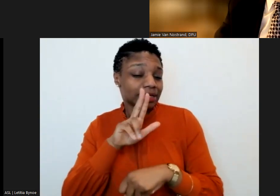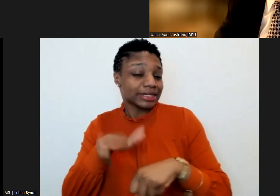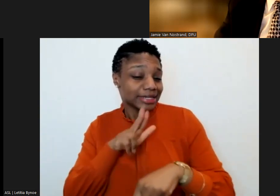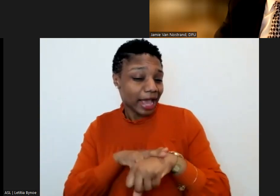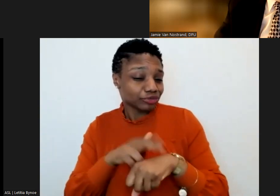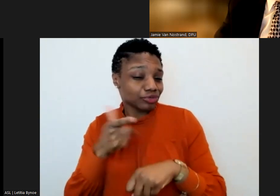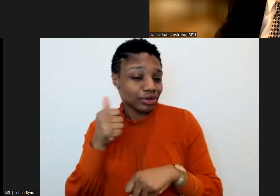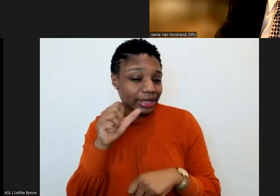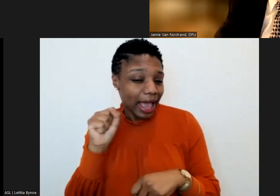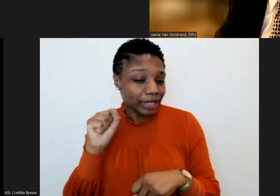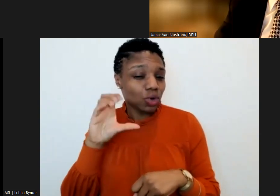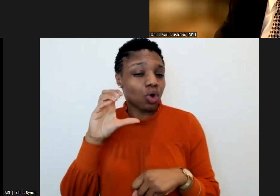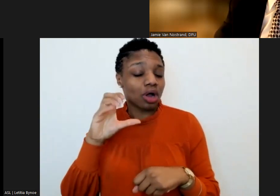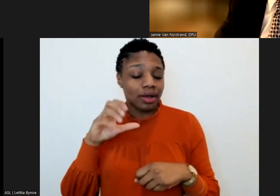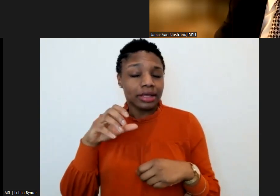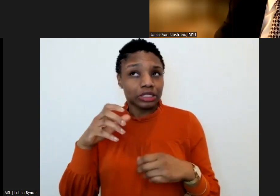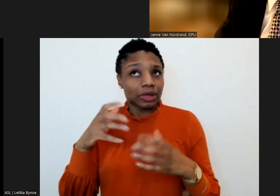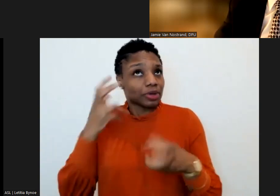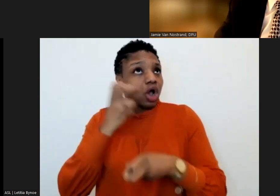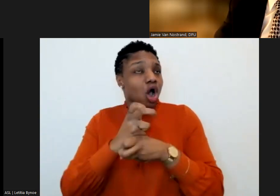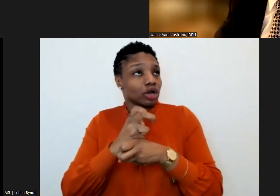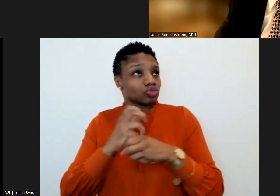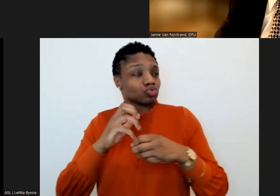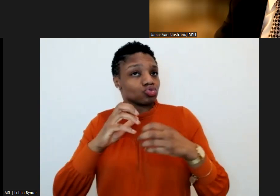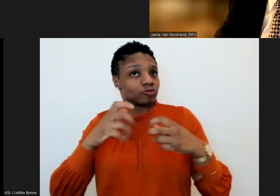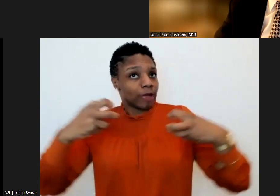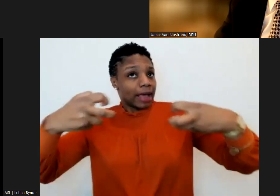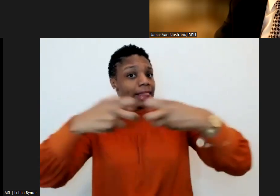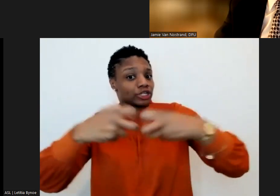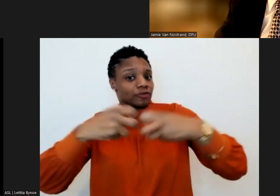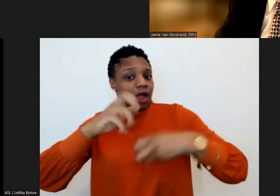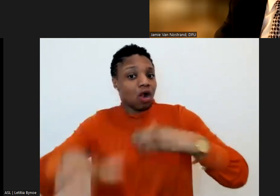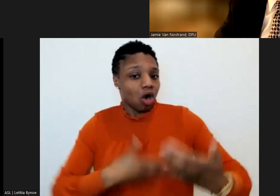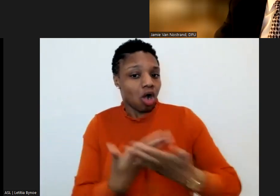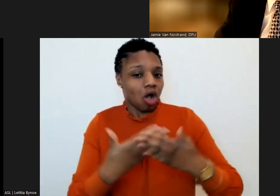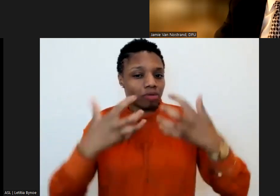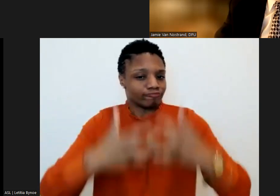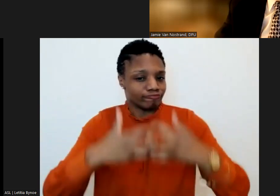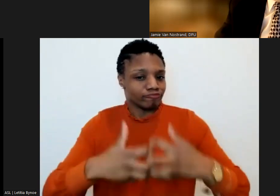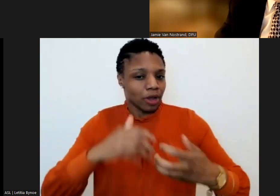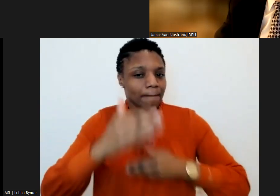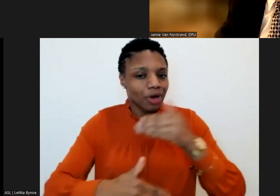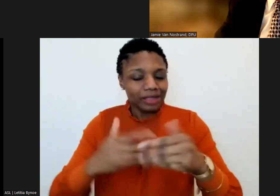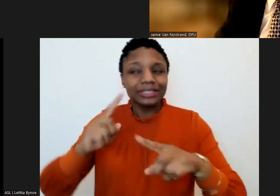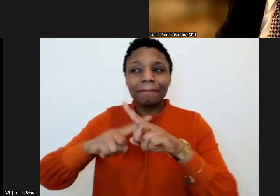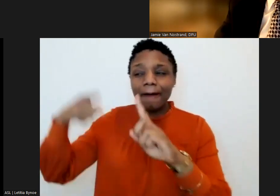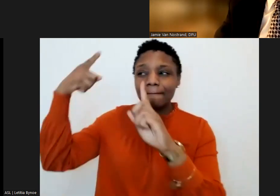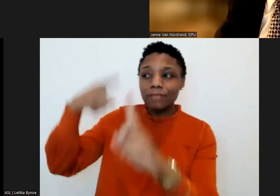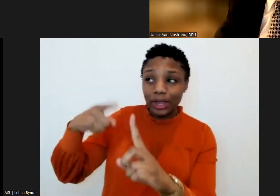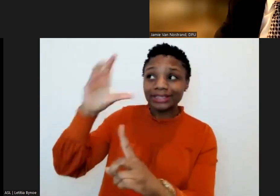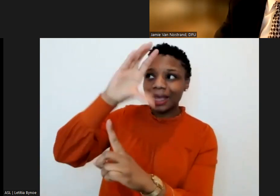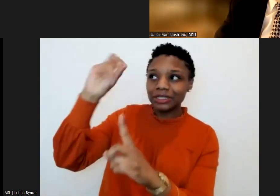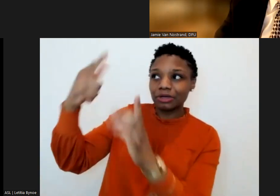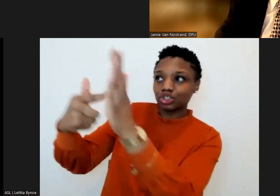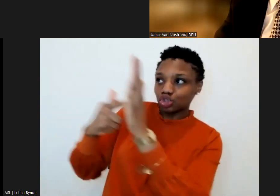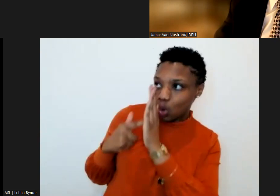for hard to electrify industrial processes, but we expect the utilities to show that they're on a path to get there. So I think it's going to